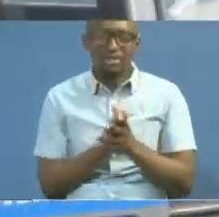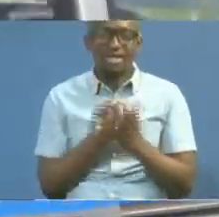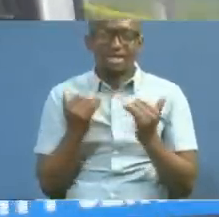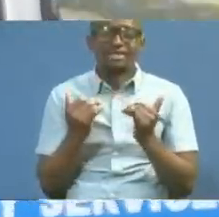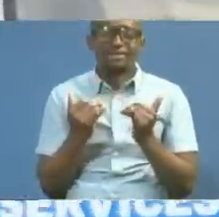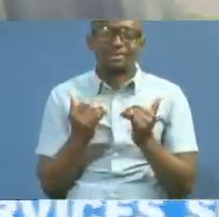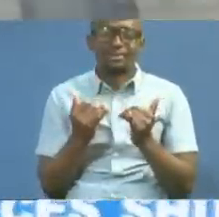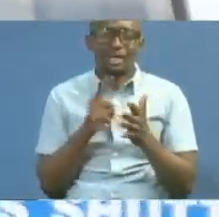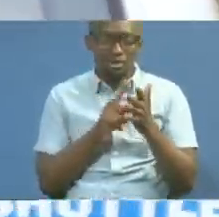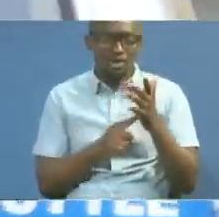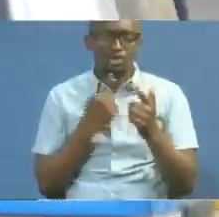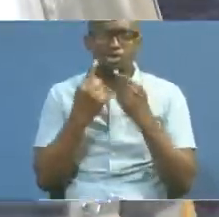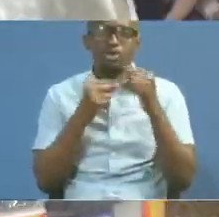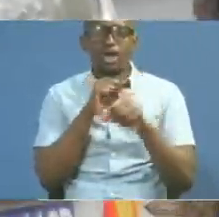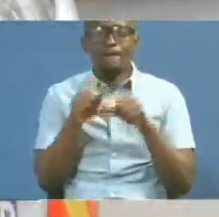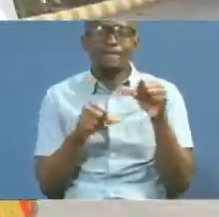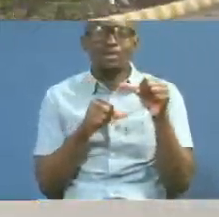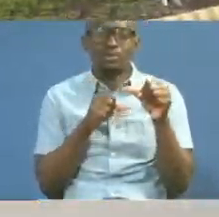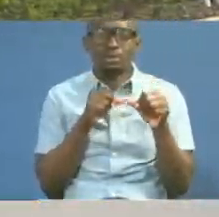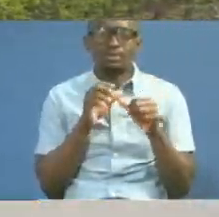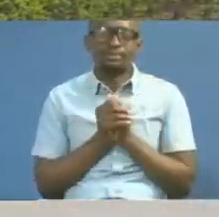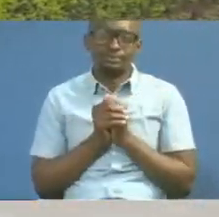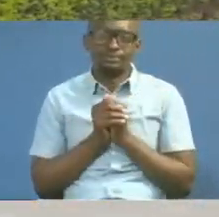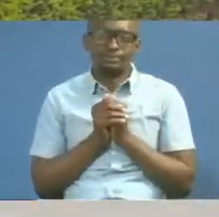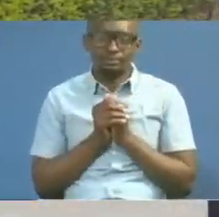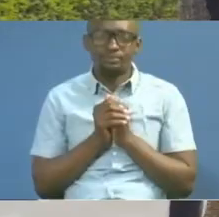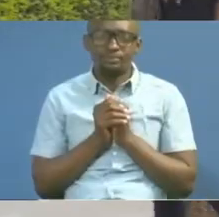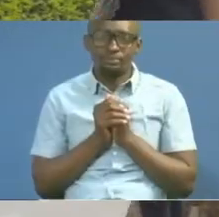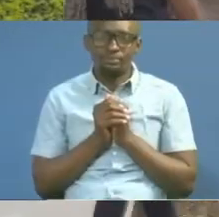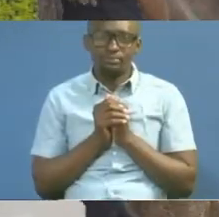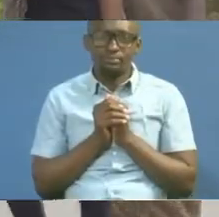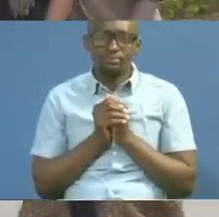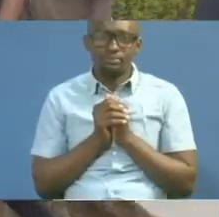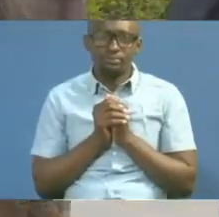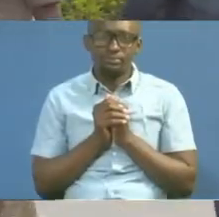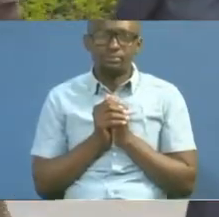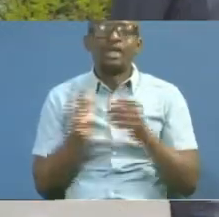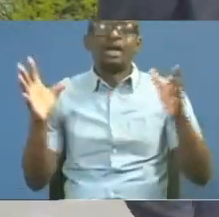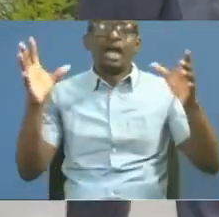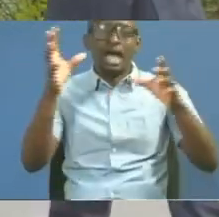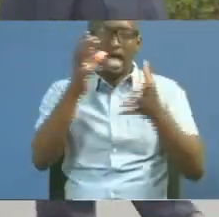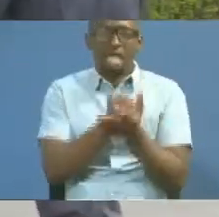the students. What I would like to talk about is the